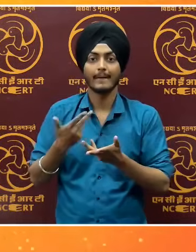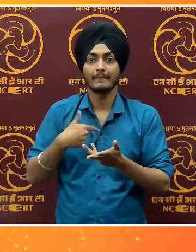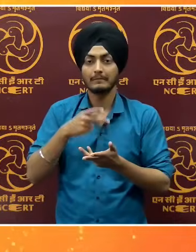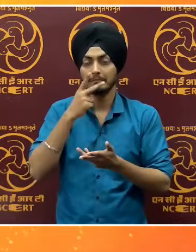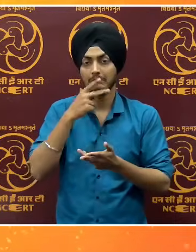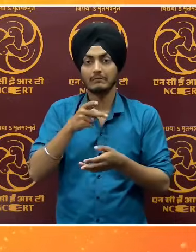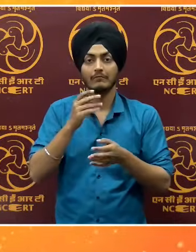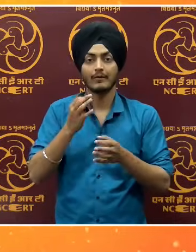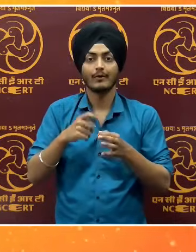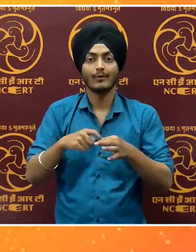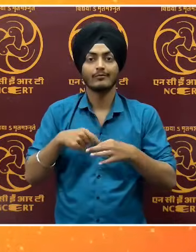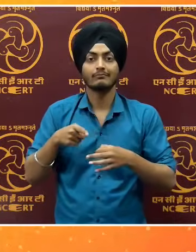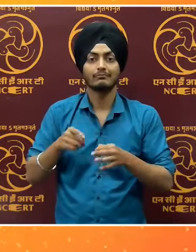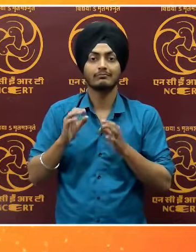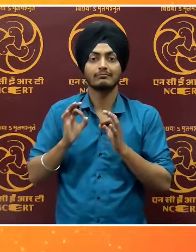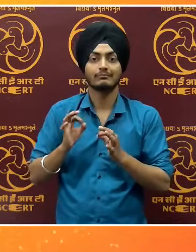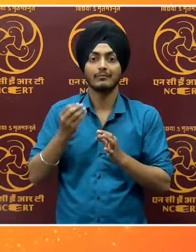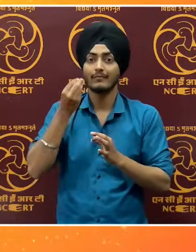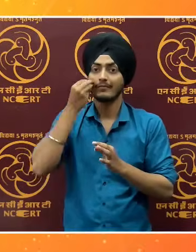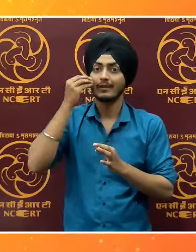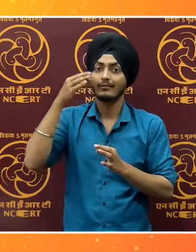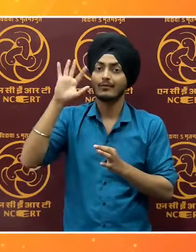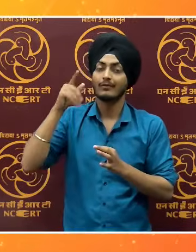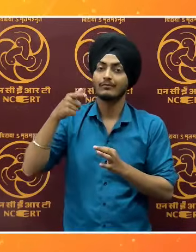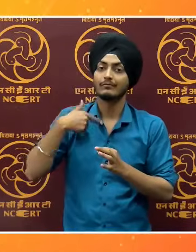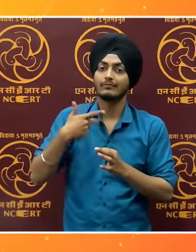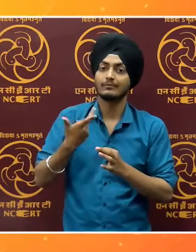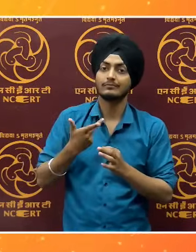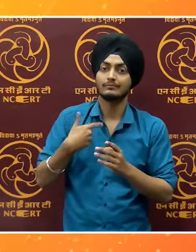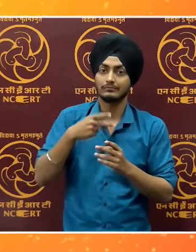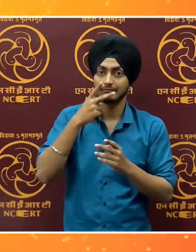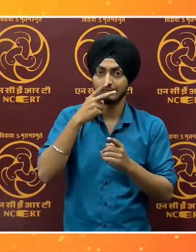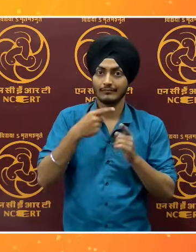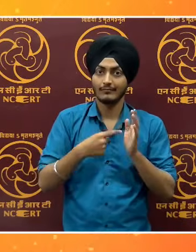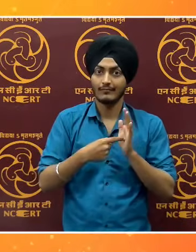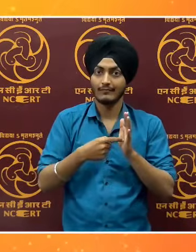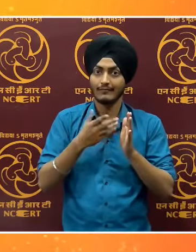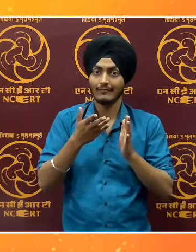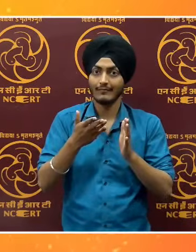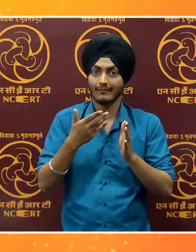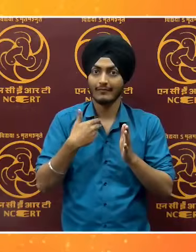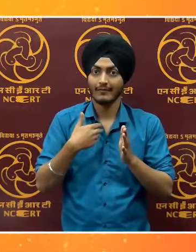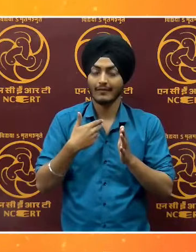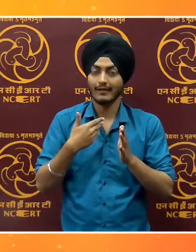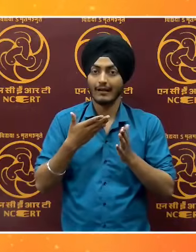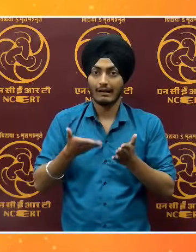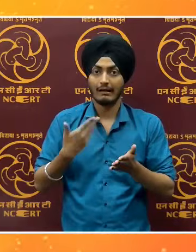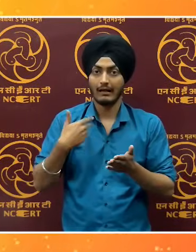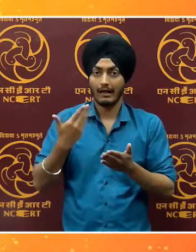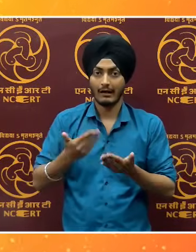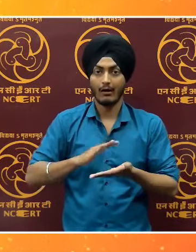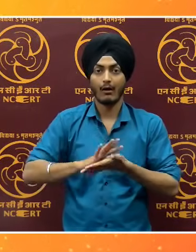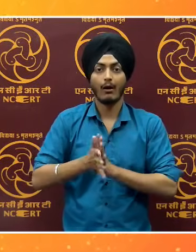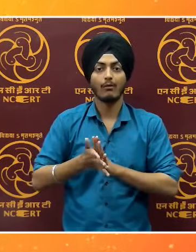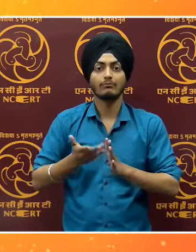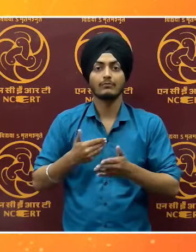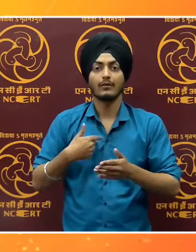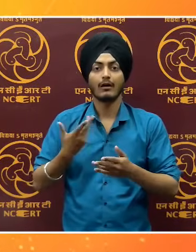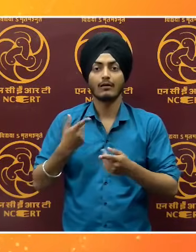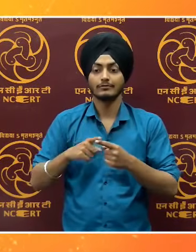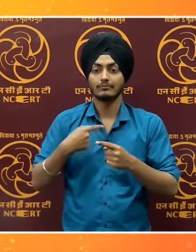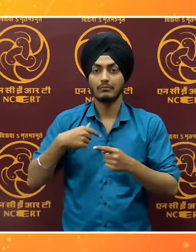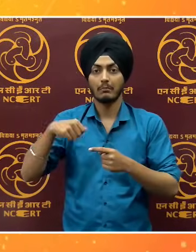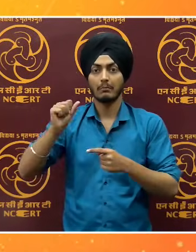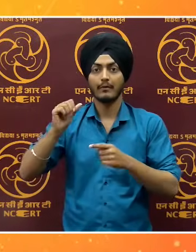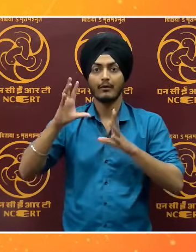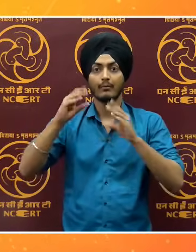question. In the olden days, when serial lights are connected, if any one of the bulb is gone, automatically everything off.